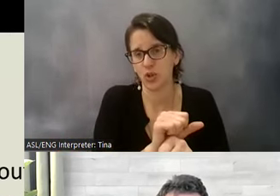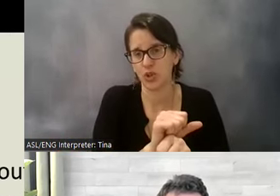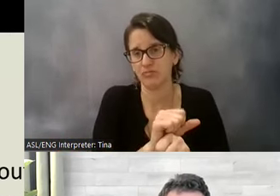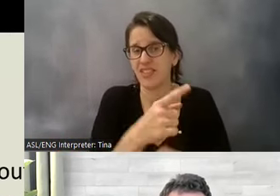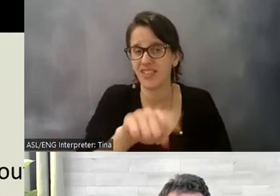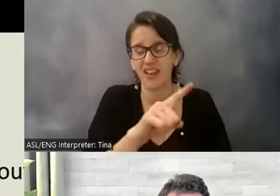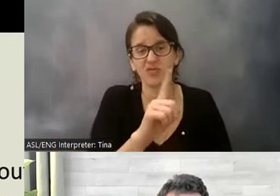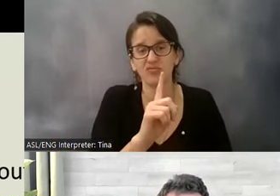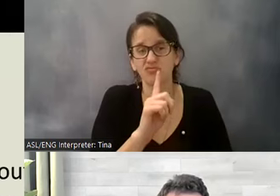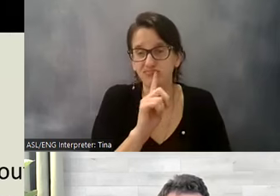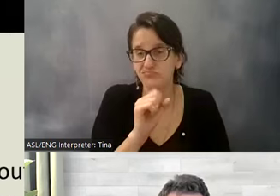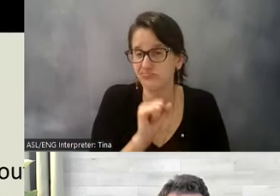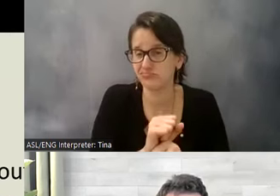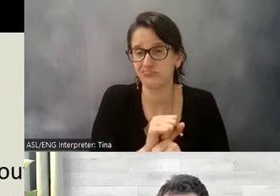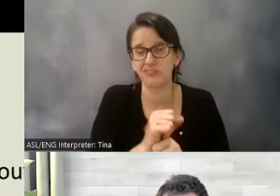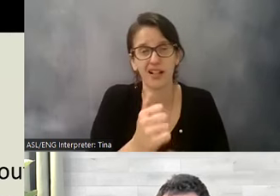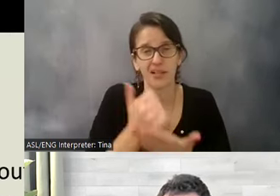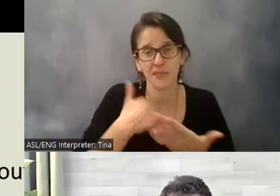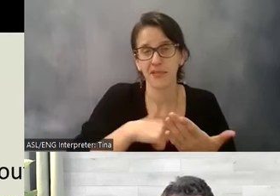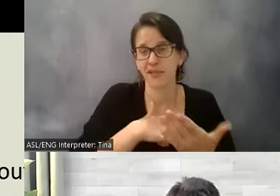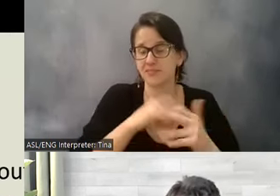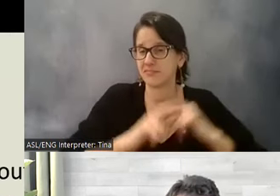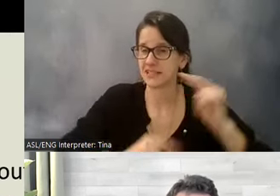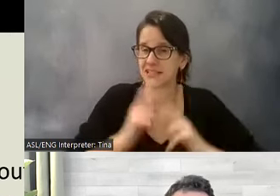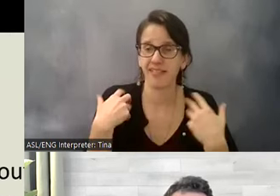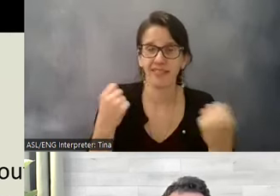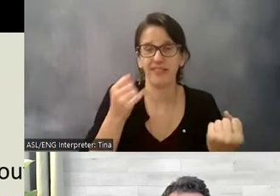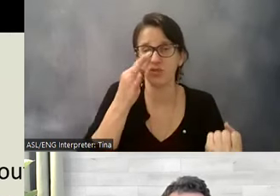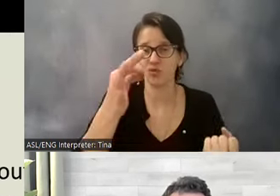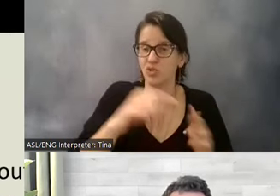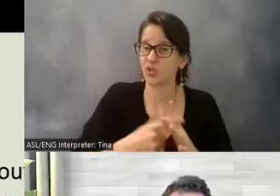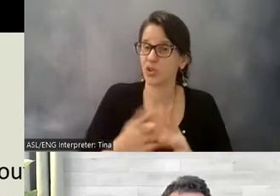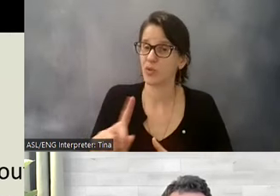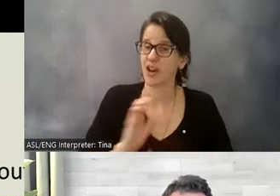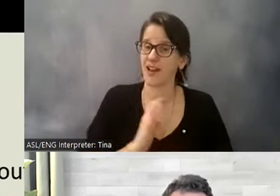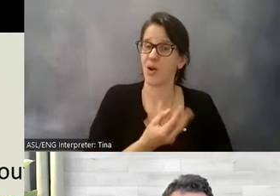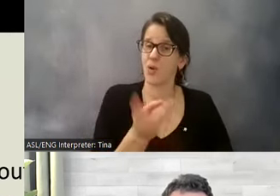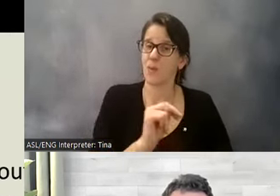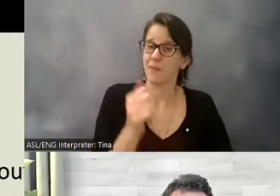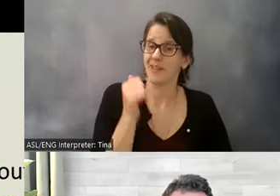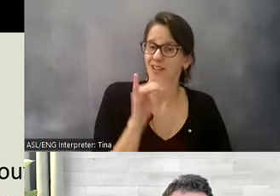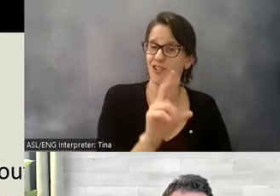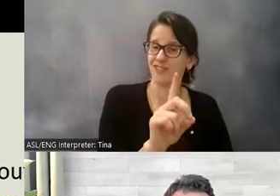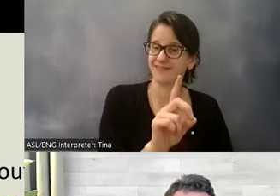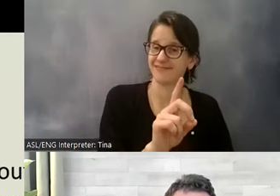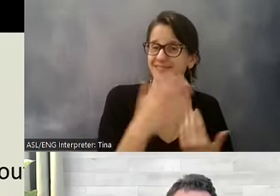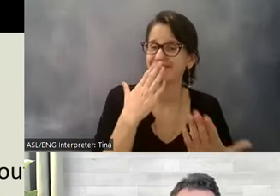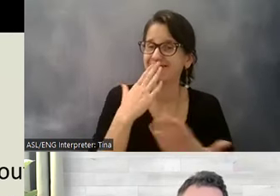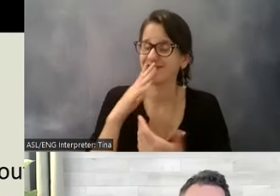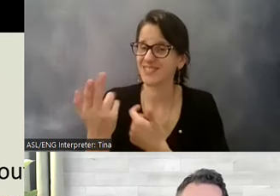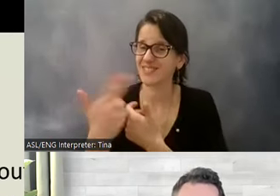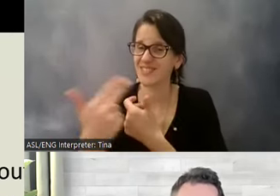all build a healthier future, starting in our own backyards. Thank you all so much for joining us. Thank you, Ocean. Thank you,